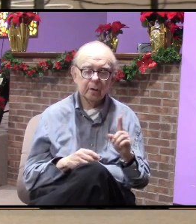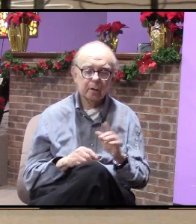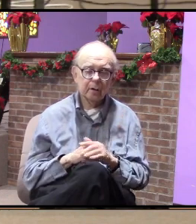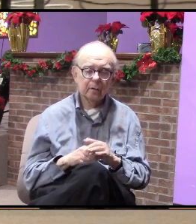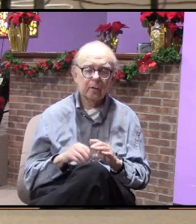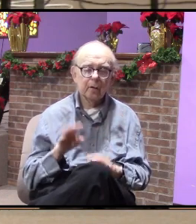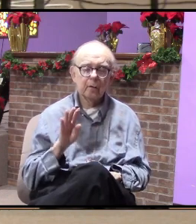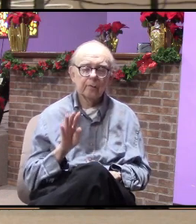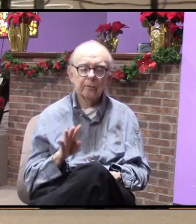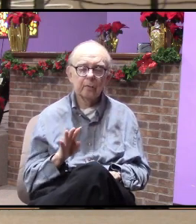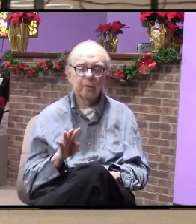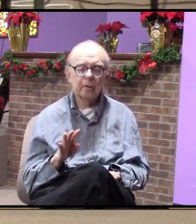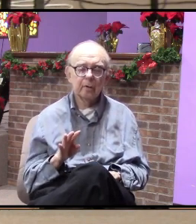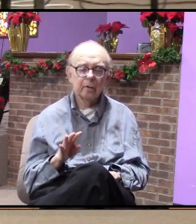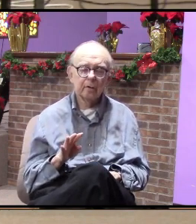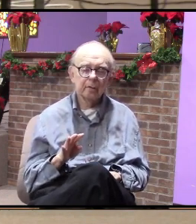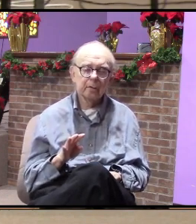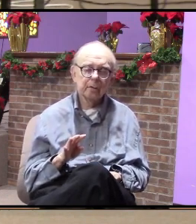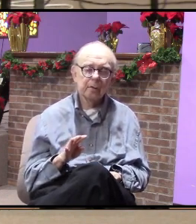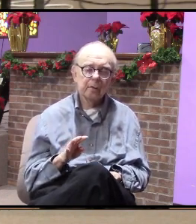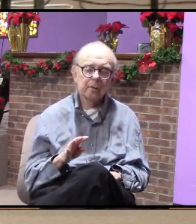verse number 4.